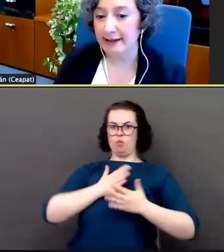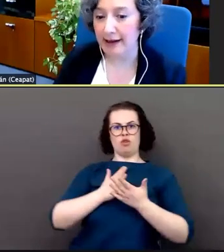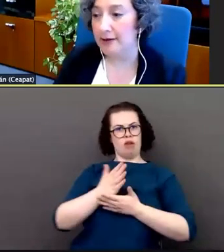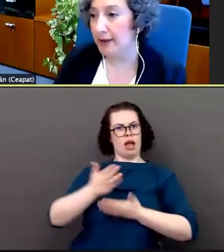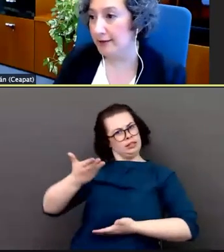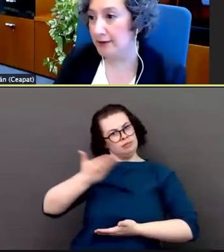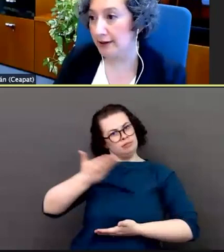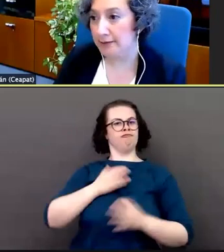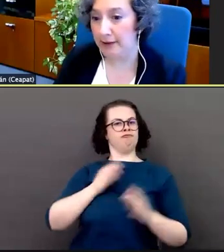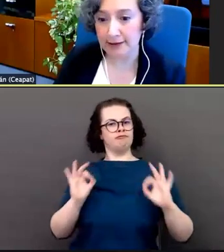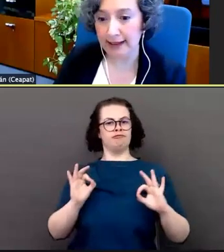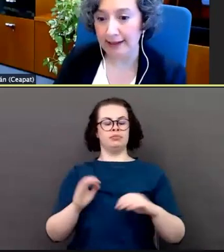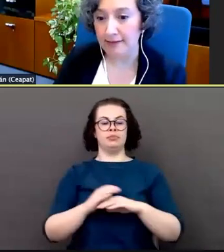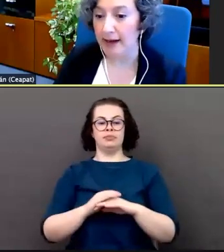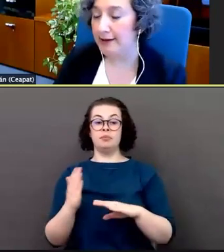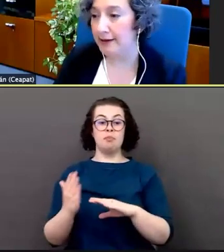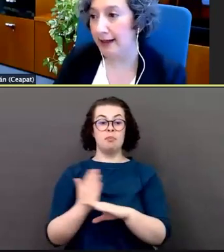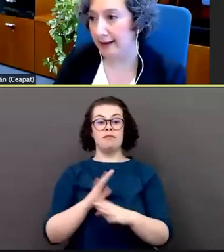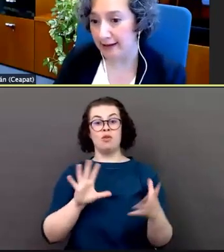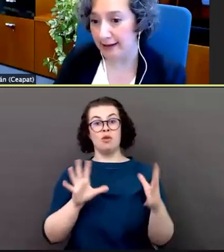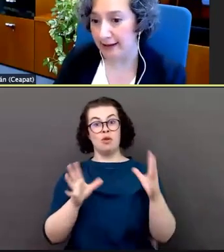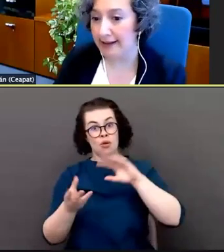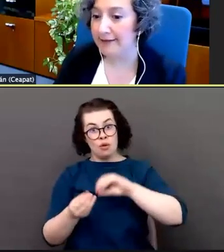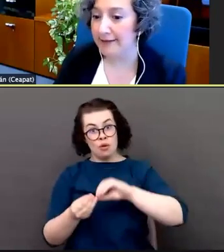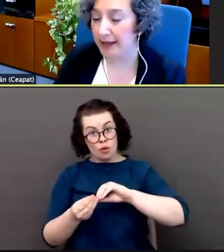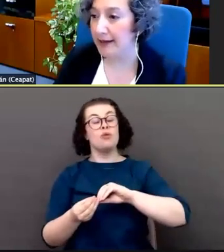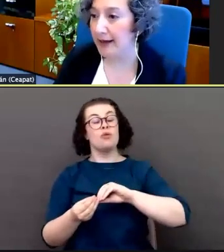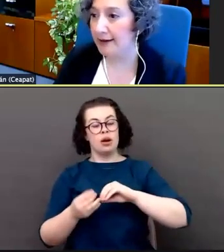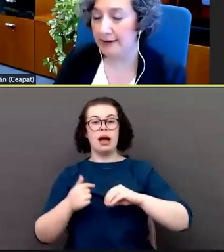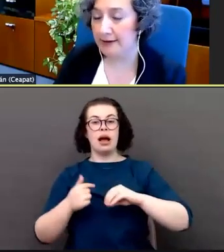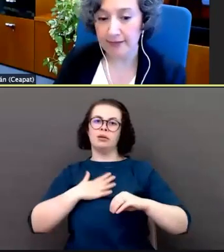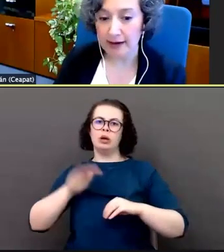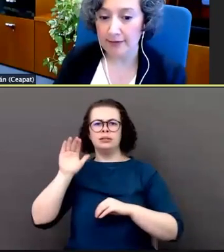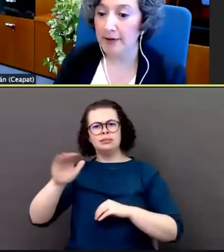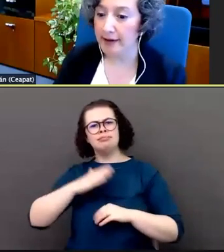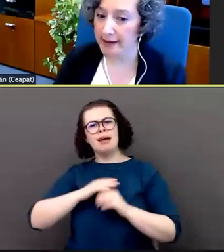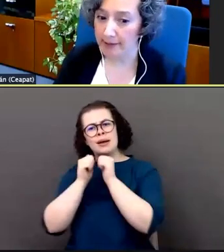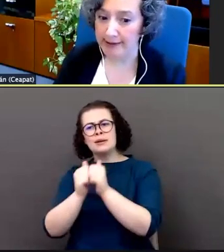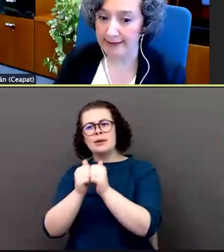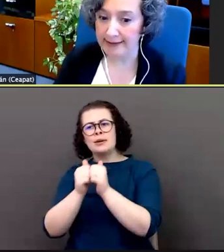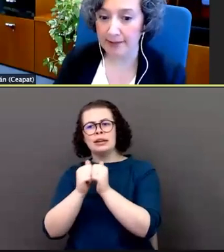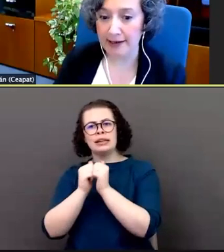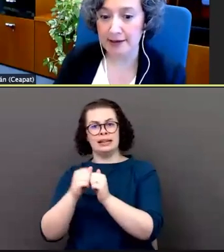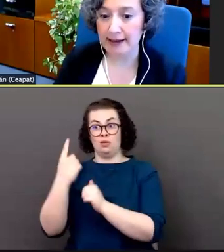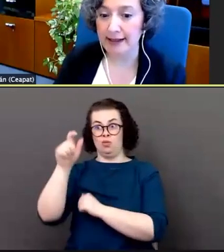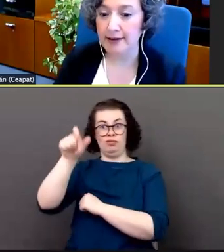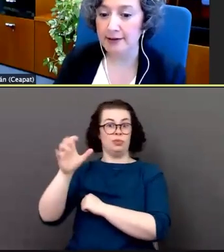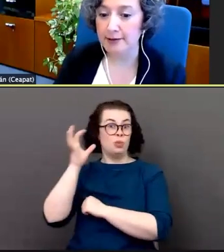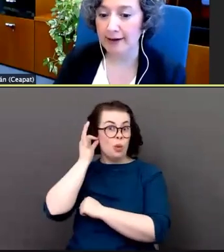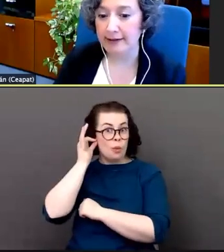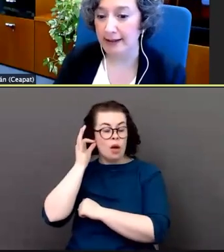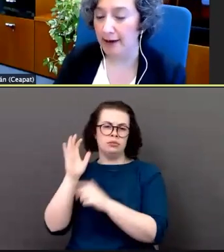concluding, I want to congratulate my colleague Nieves Peinado for her participation in